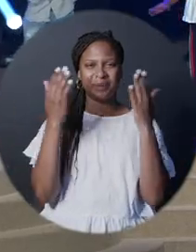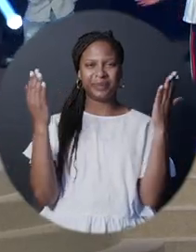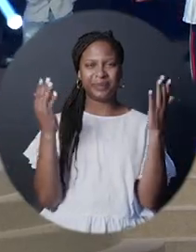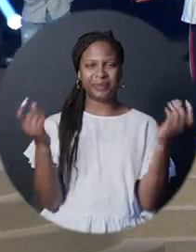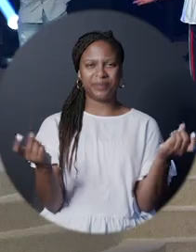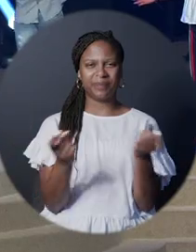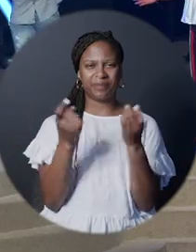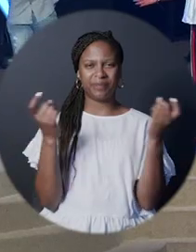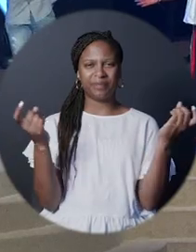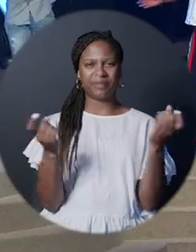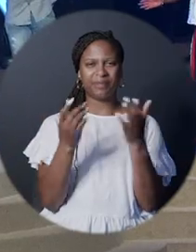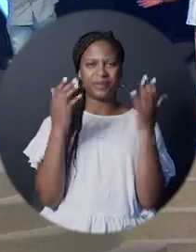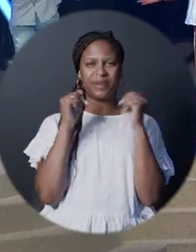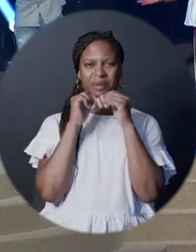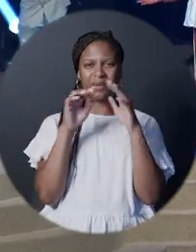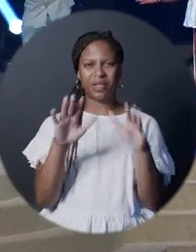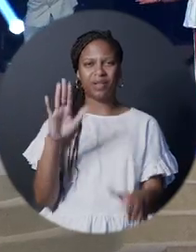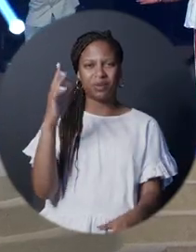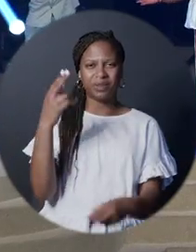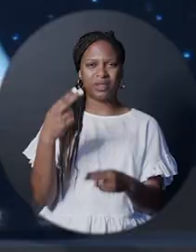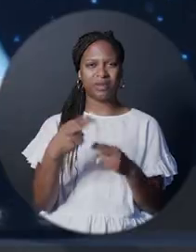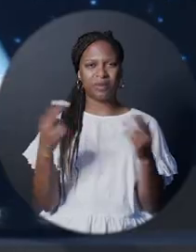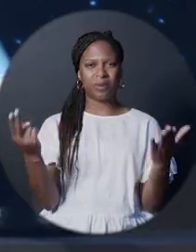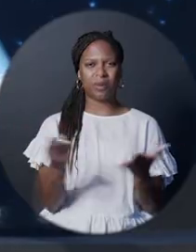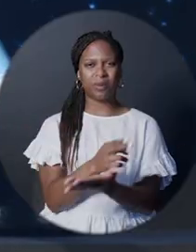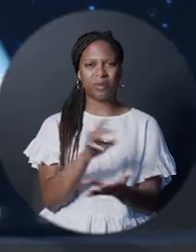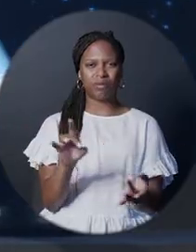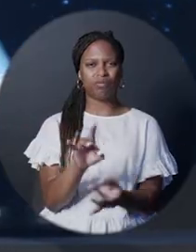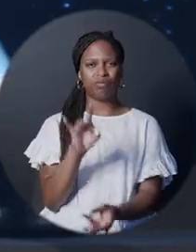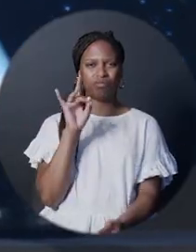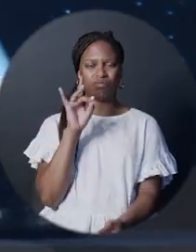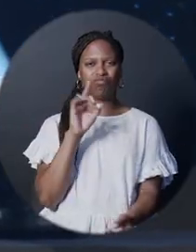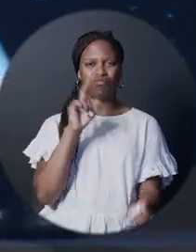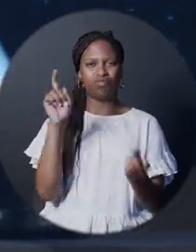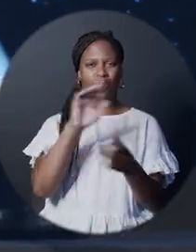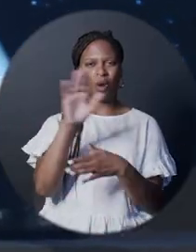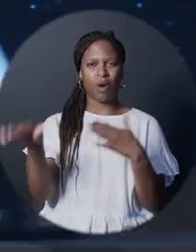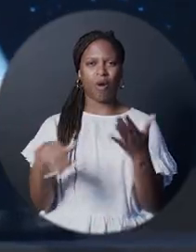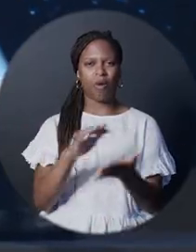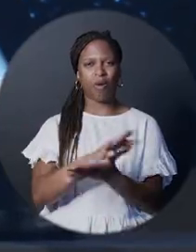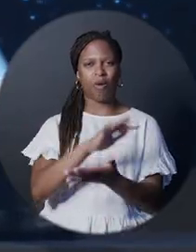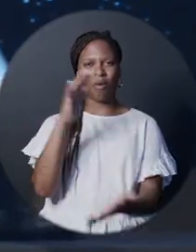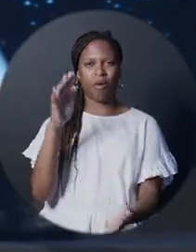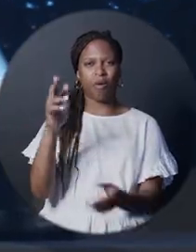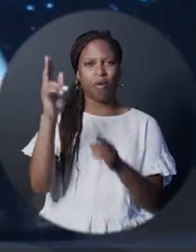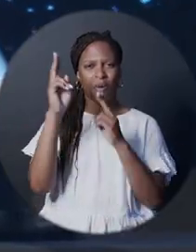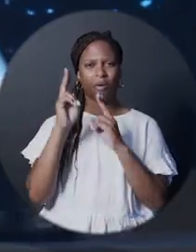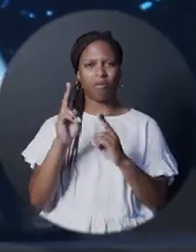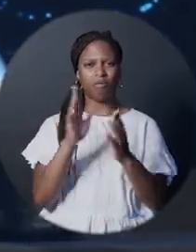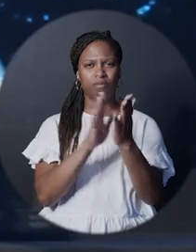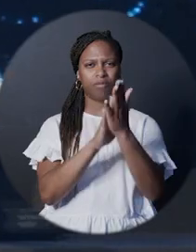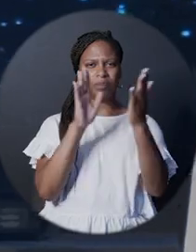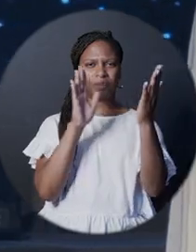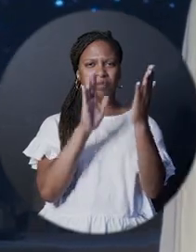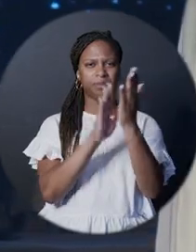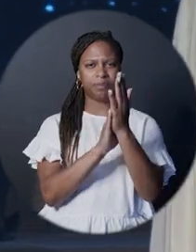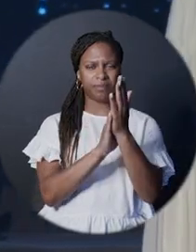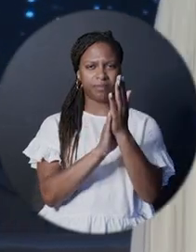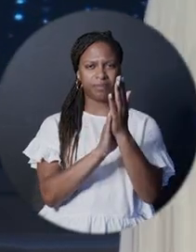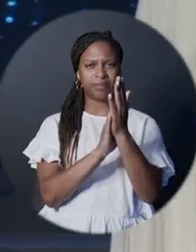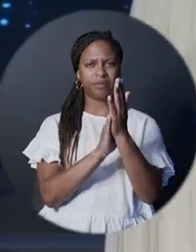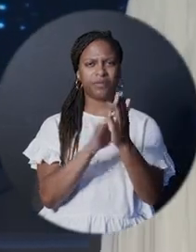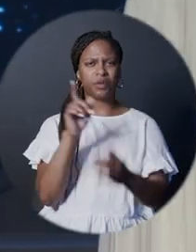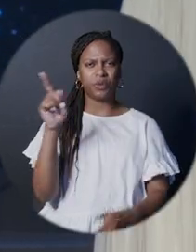Hallelujah. Hallelujah. We bless your name, Holy Spirit. We give you all glory. We give you all honor. We give